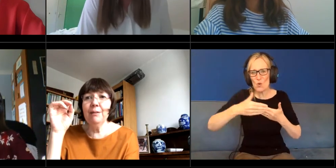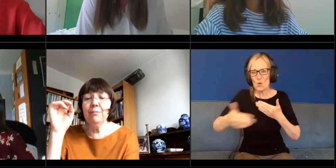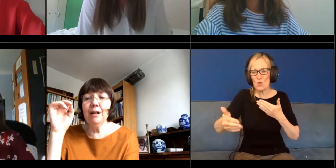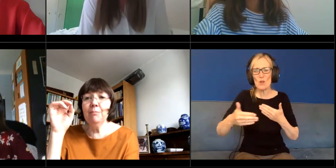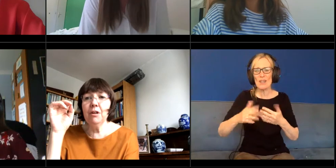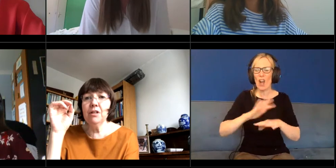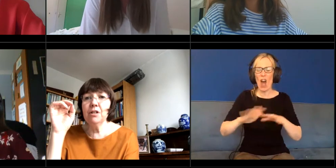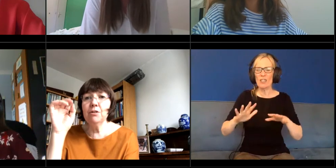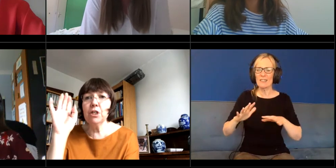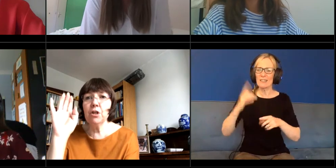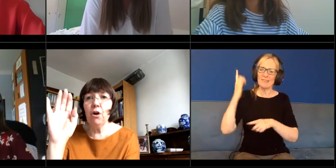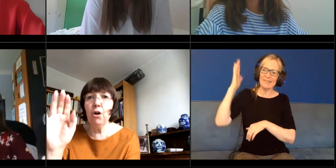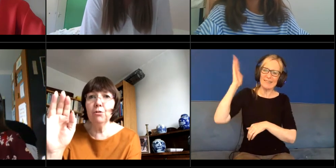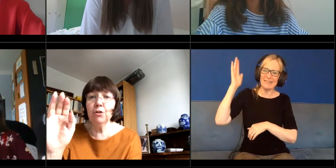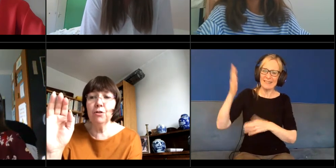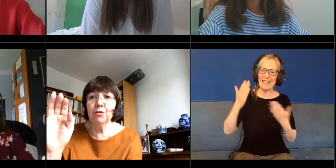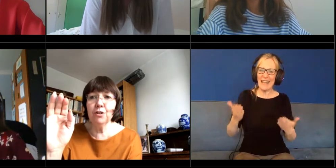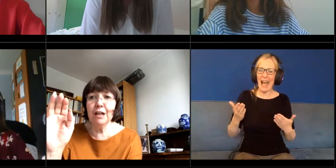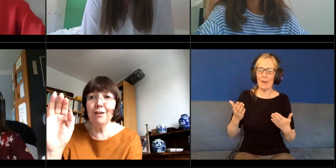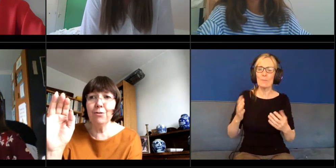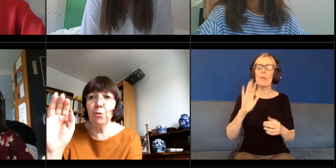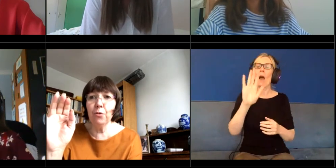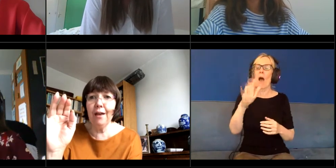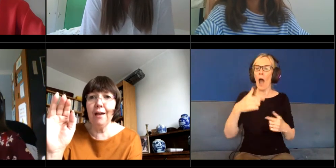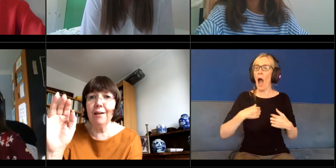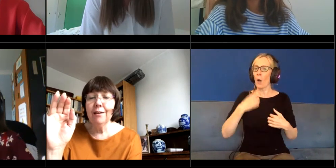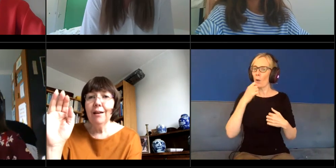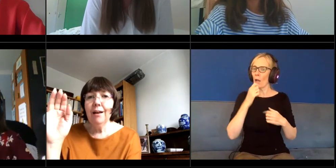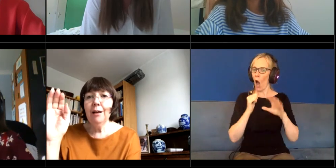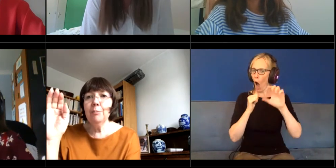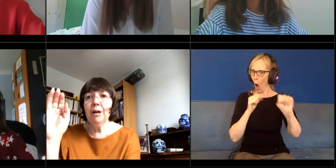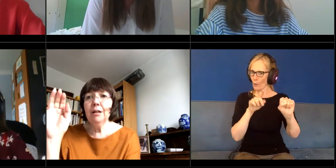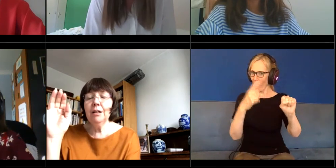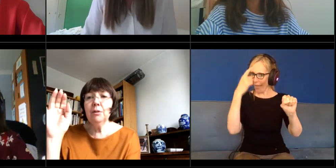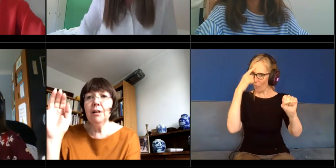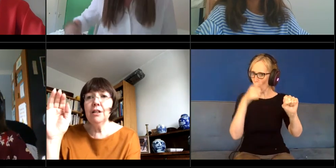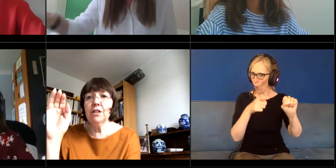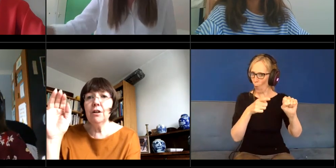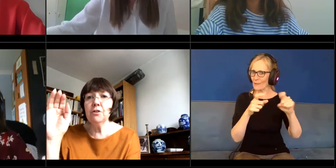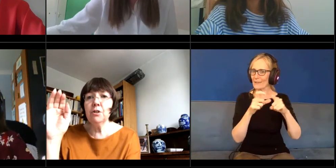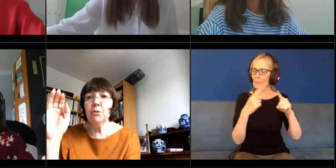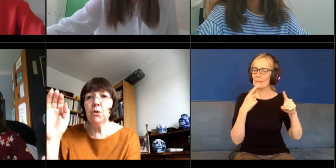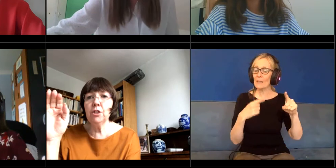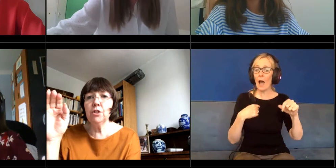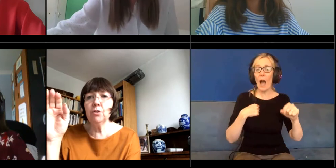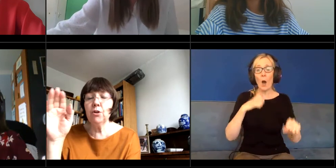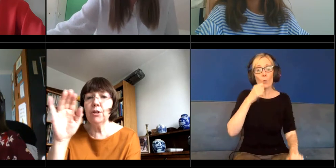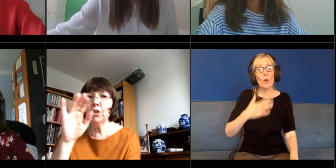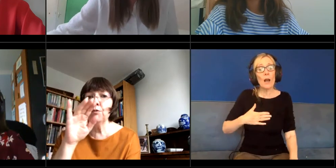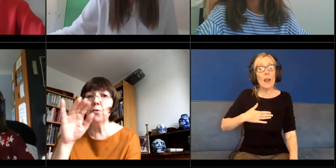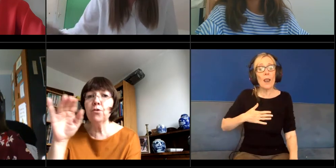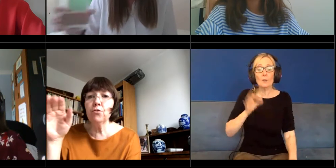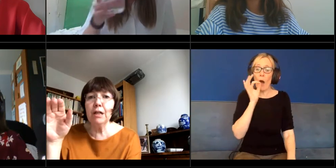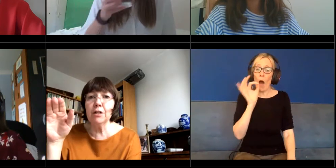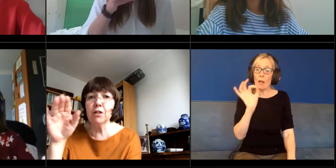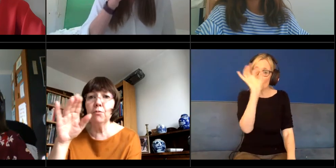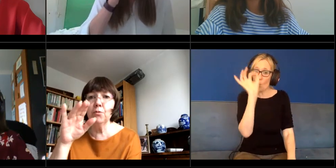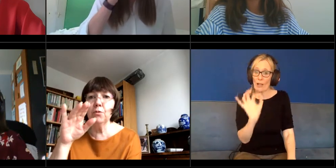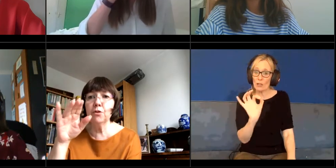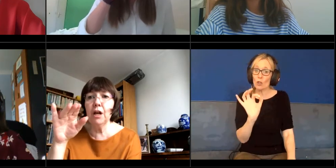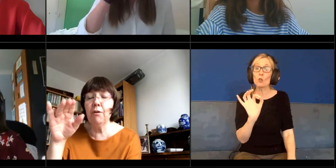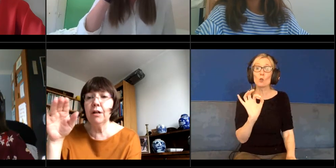Okay, well, I'm going to just hold on to that thought there, and I would like to ask you a question of all